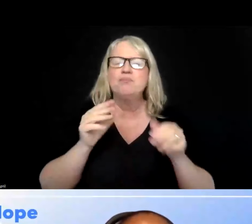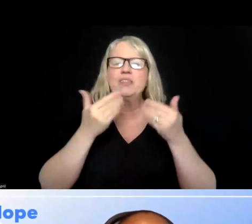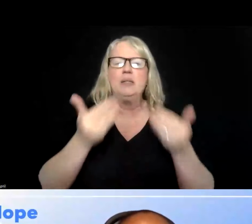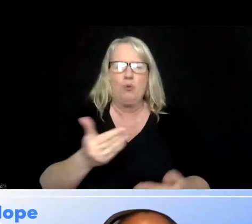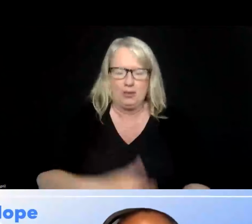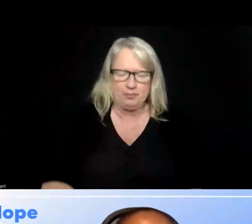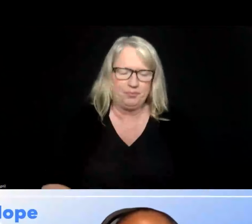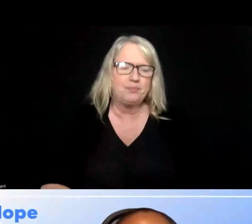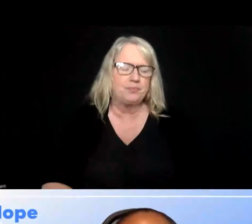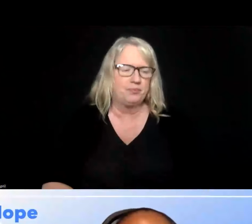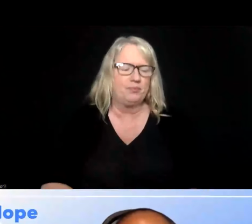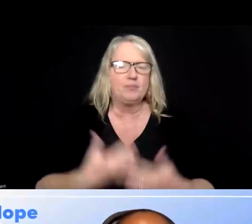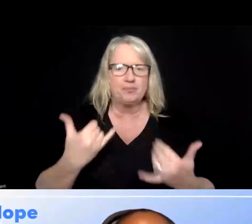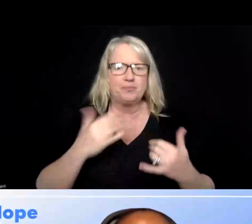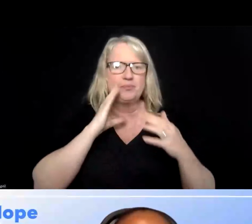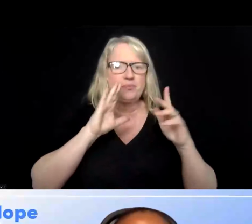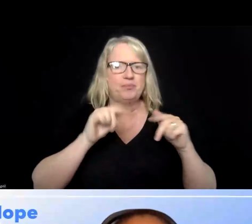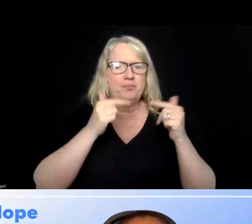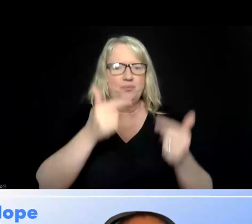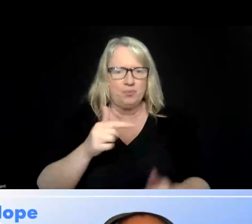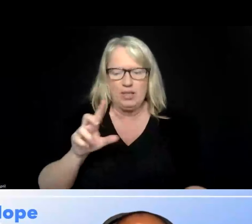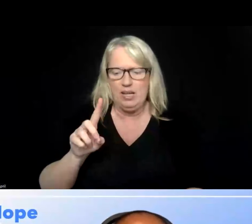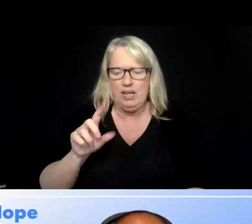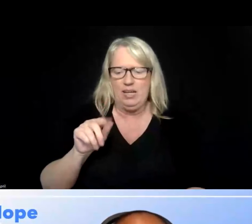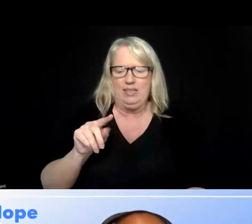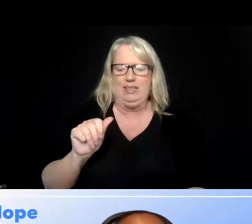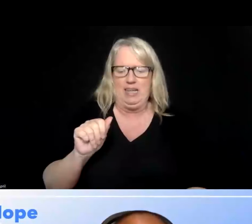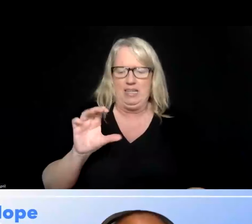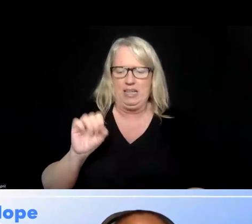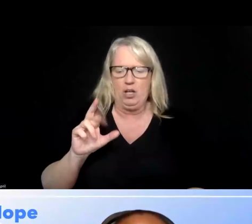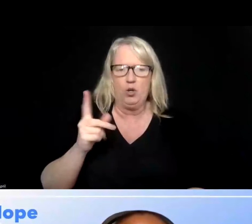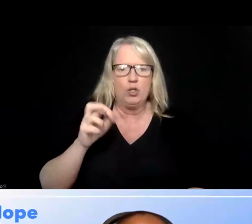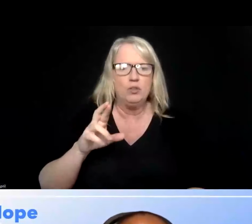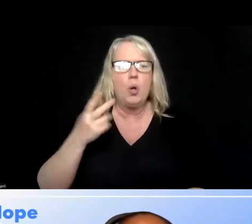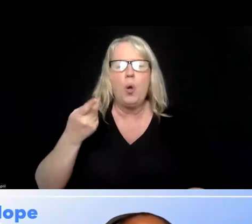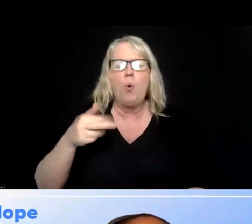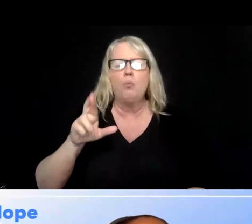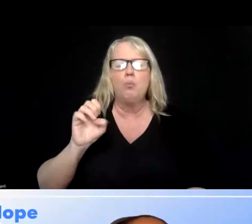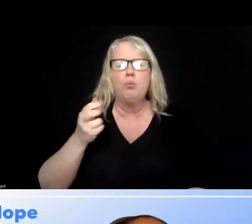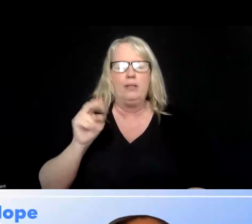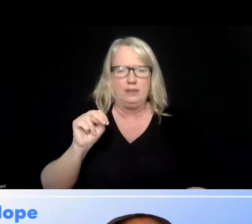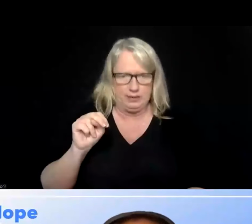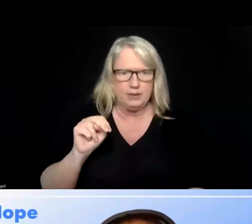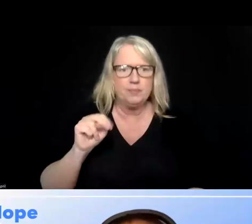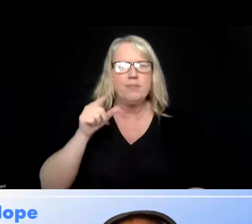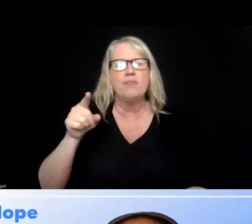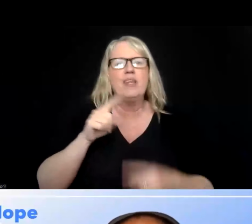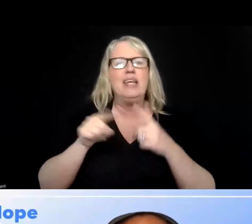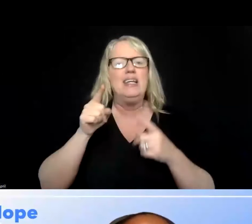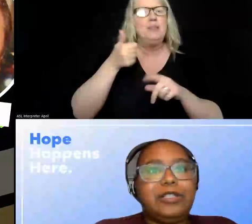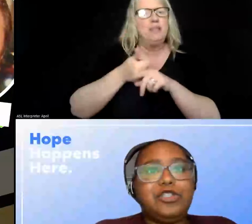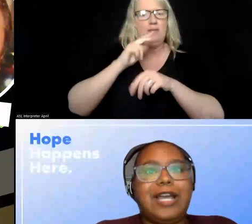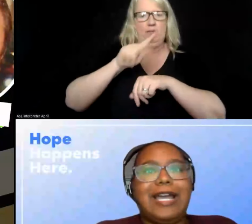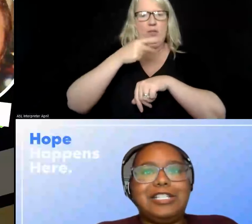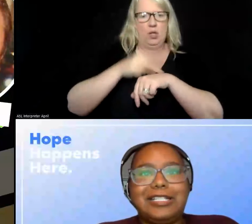it over now, and we're going to move to our data corner to Preston Looper. So Preston Looper is the principal at